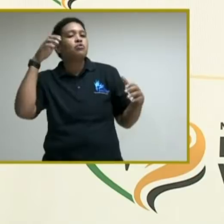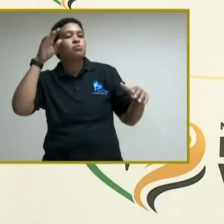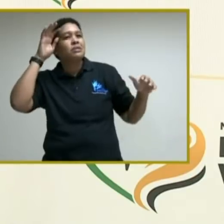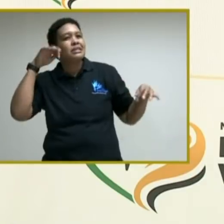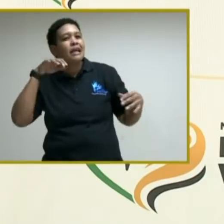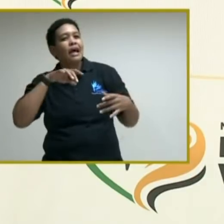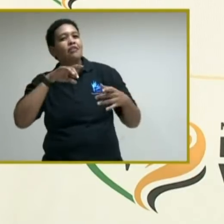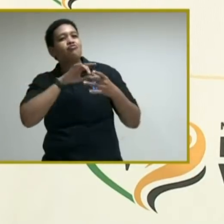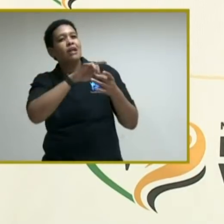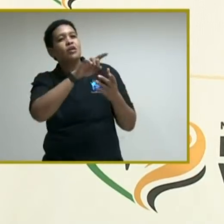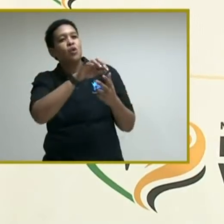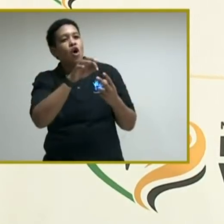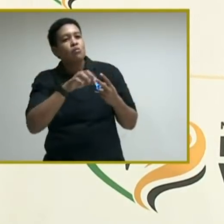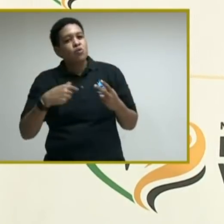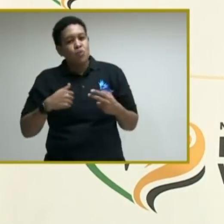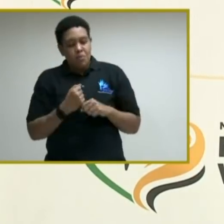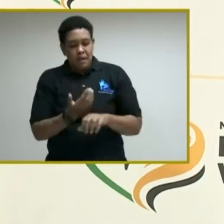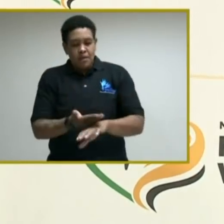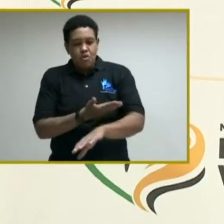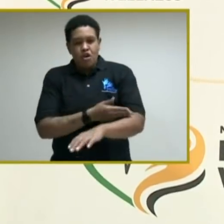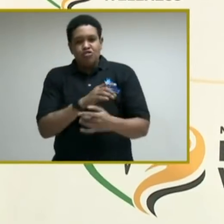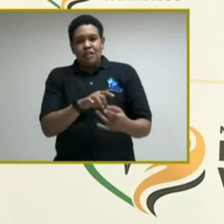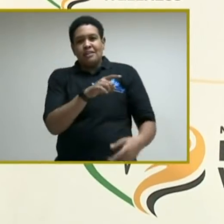those options. So we've made some progress.